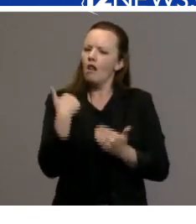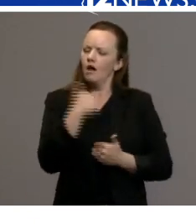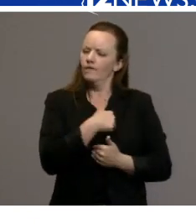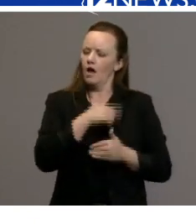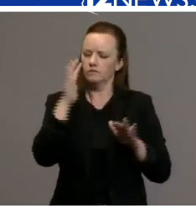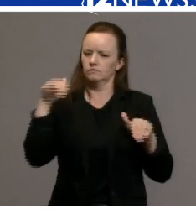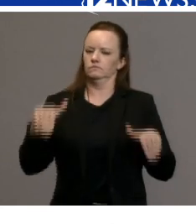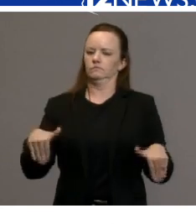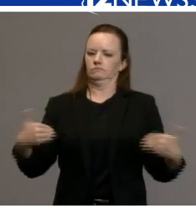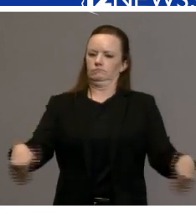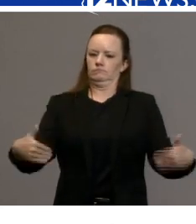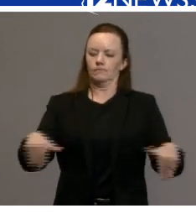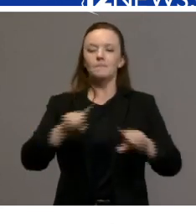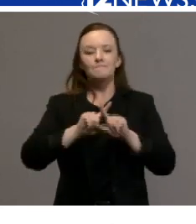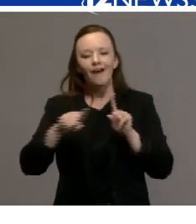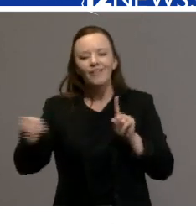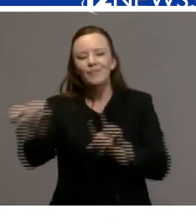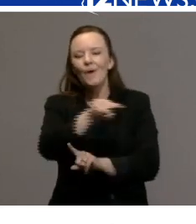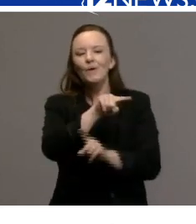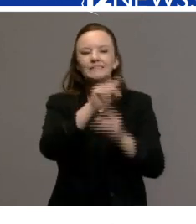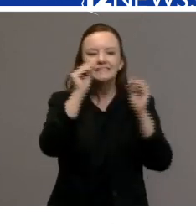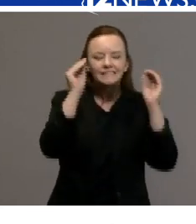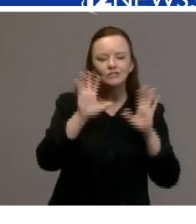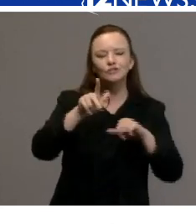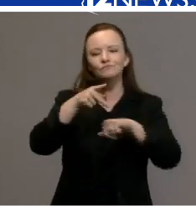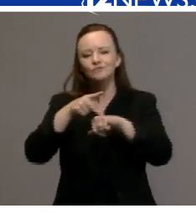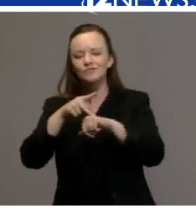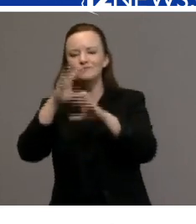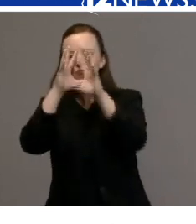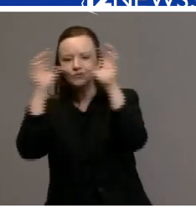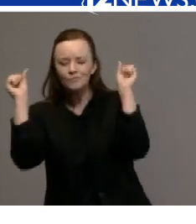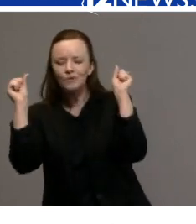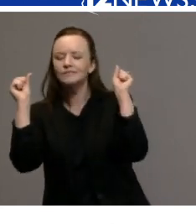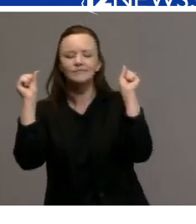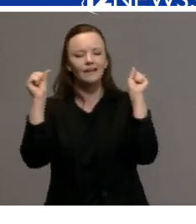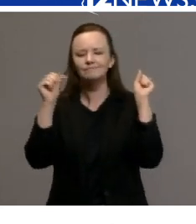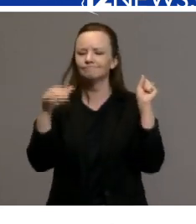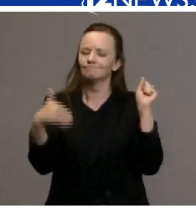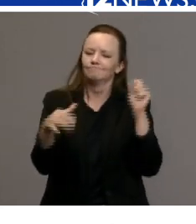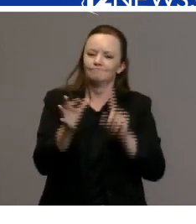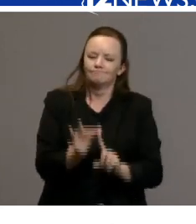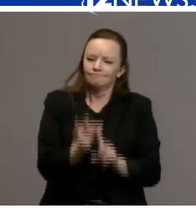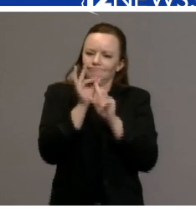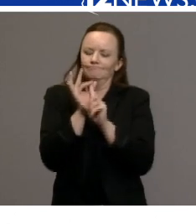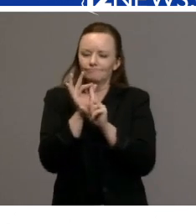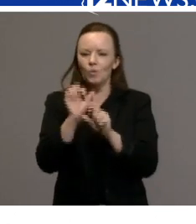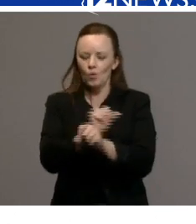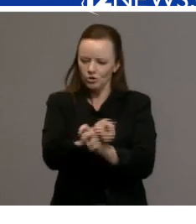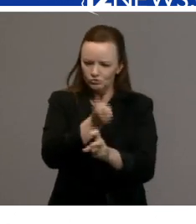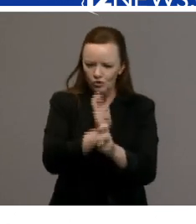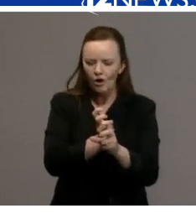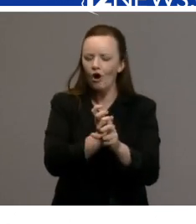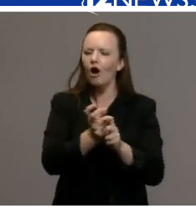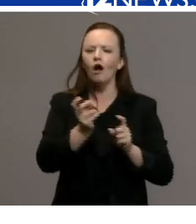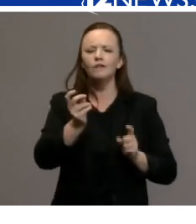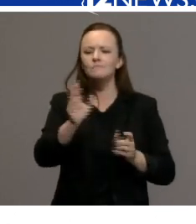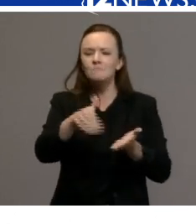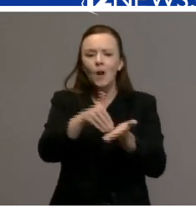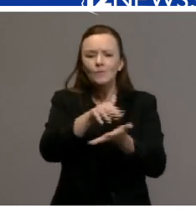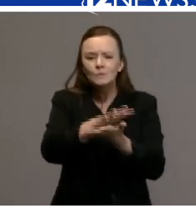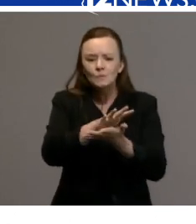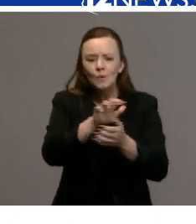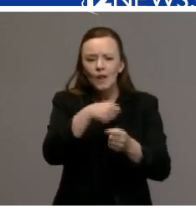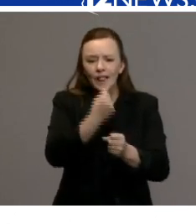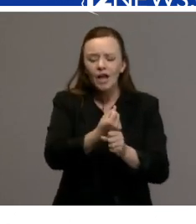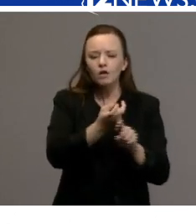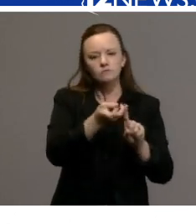middle of the school year. They switched almost immediately to distance learning. There were all hands on